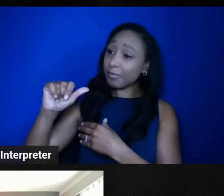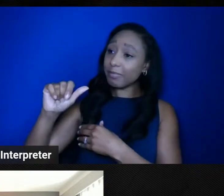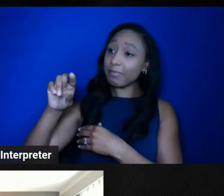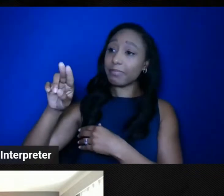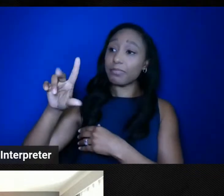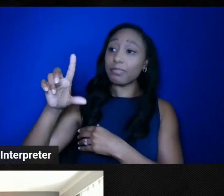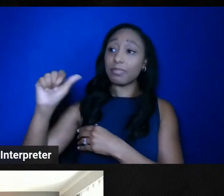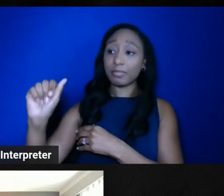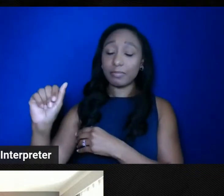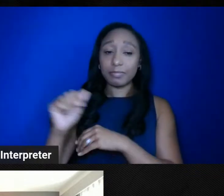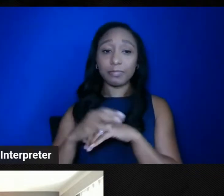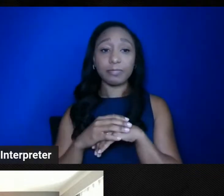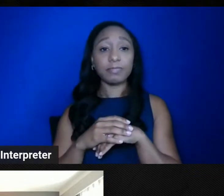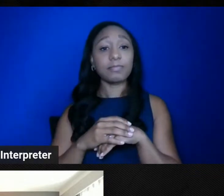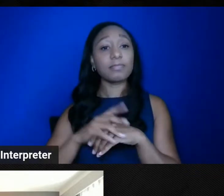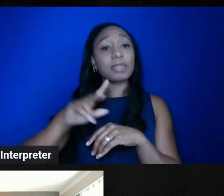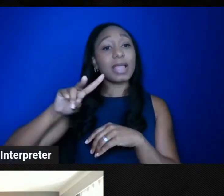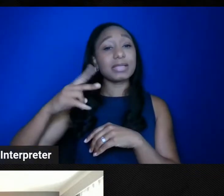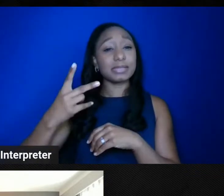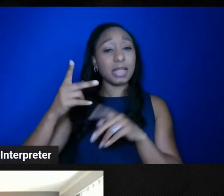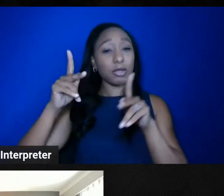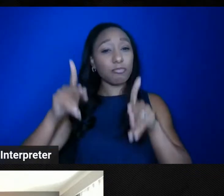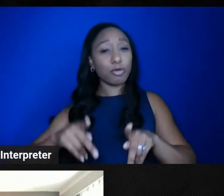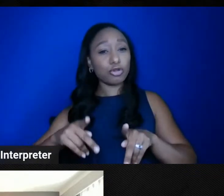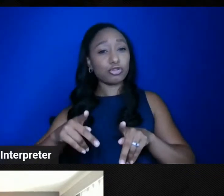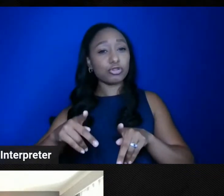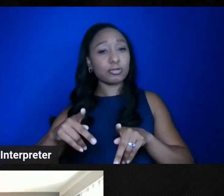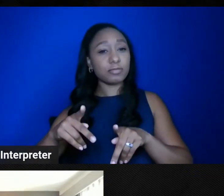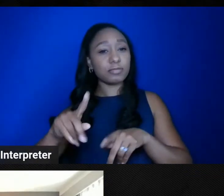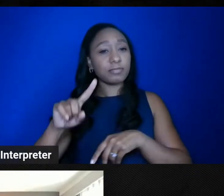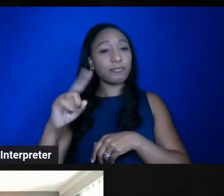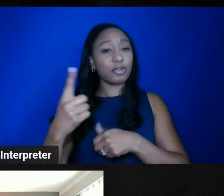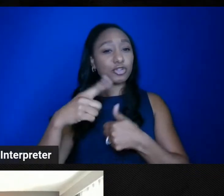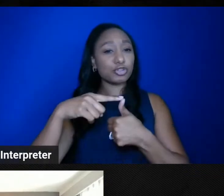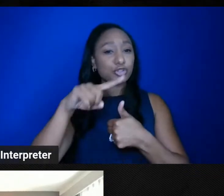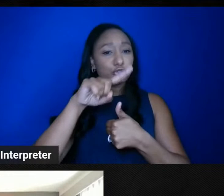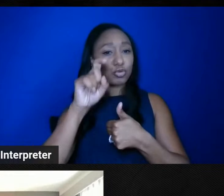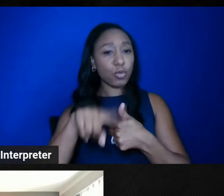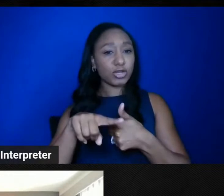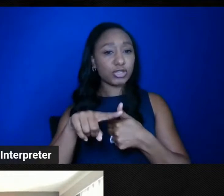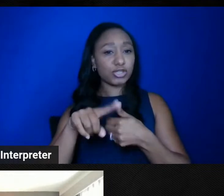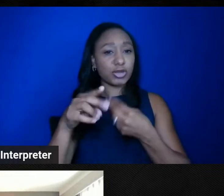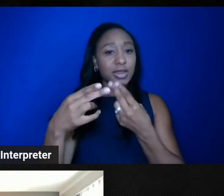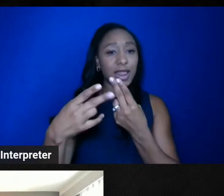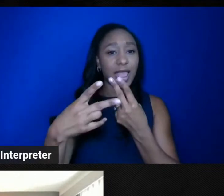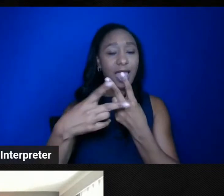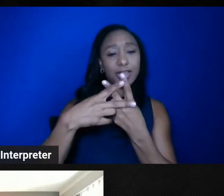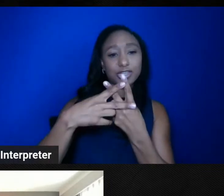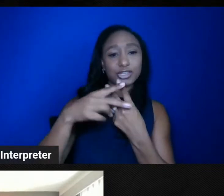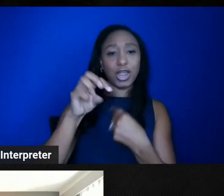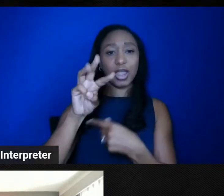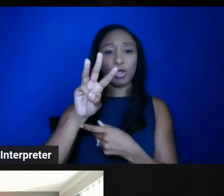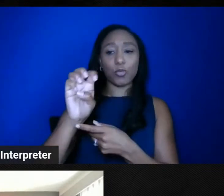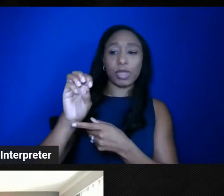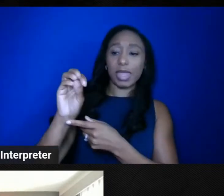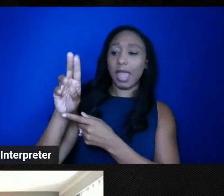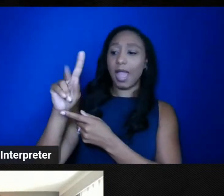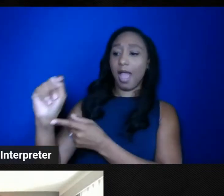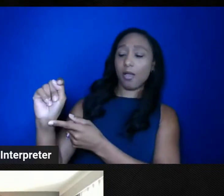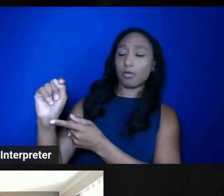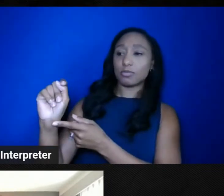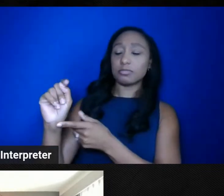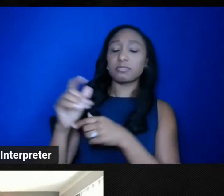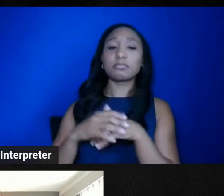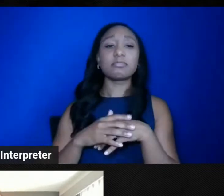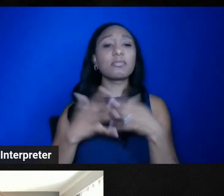has asked a few questions. The first question from #WeOut is, what made you